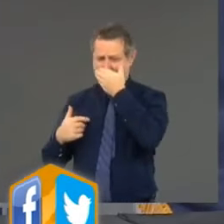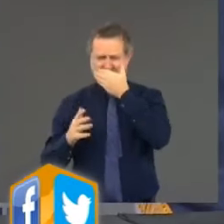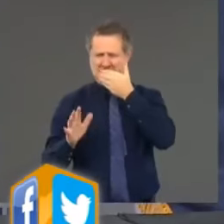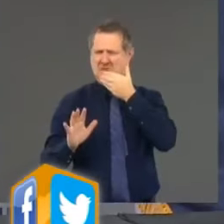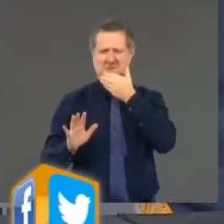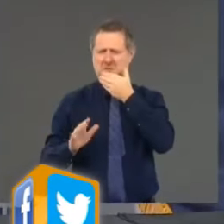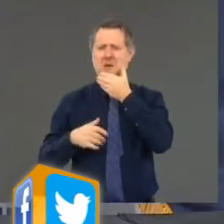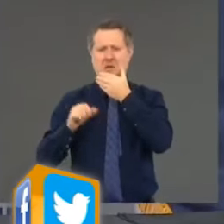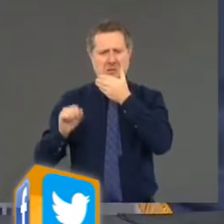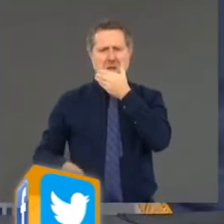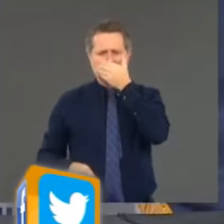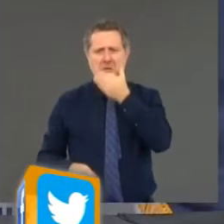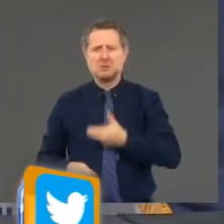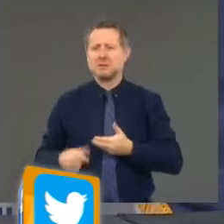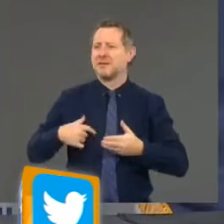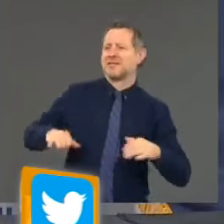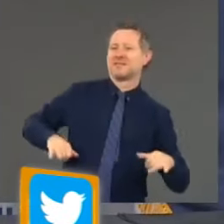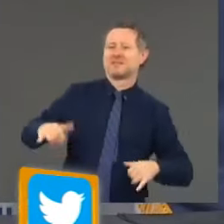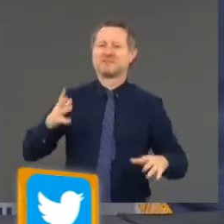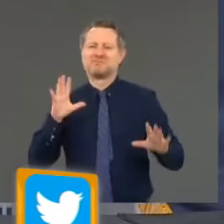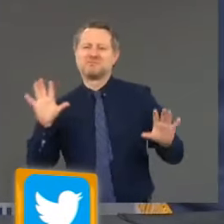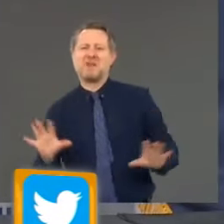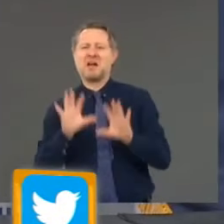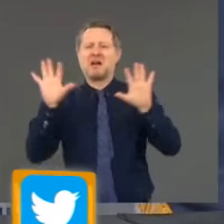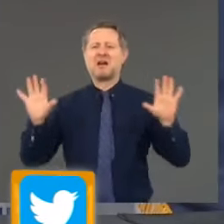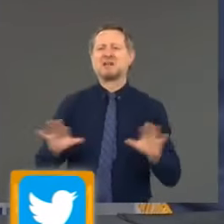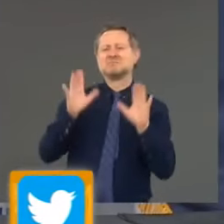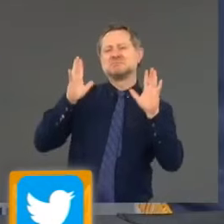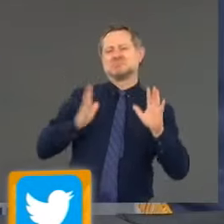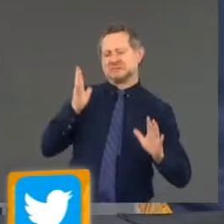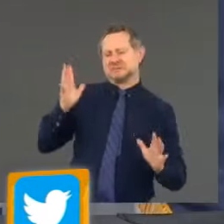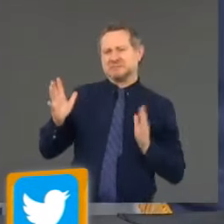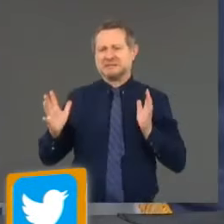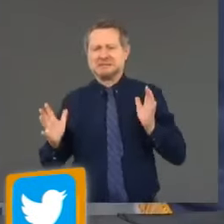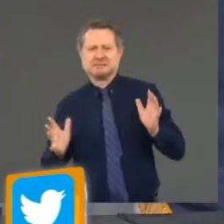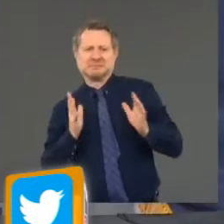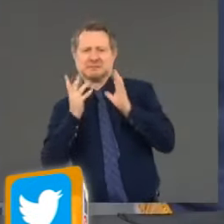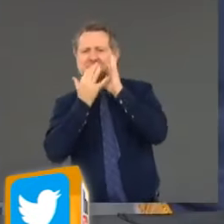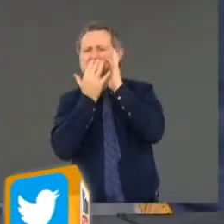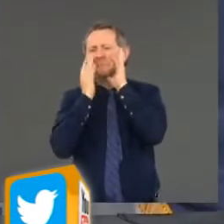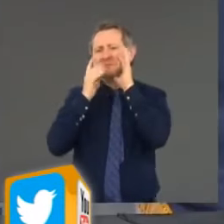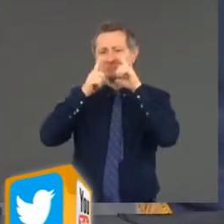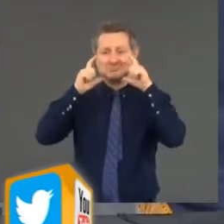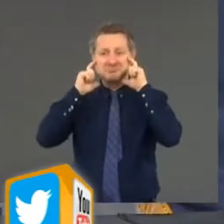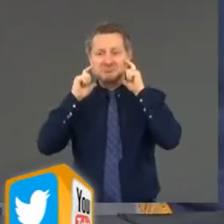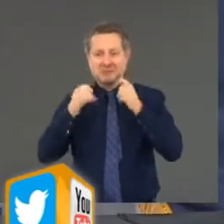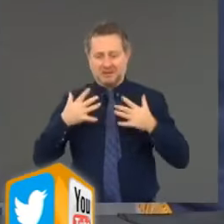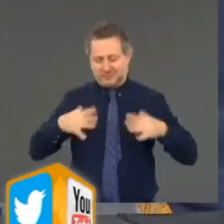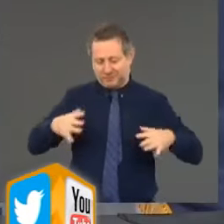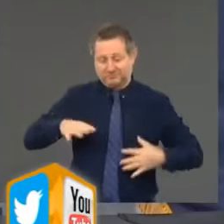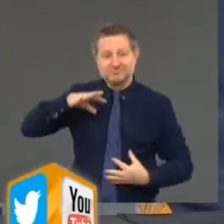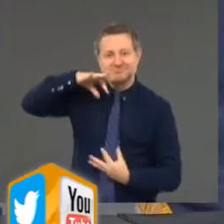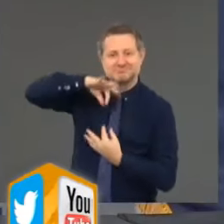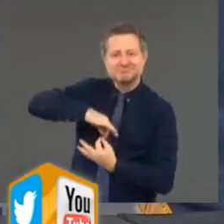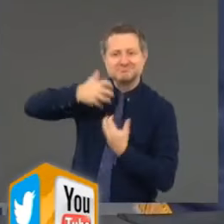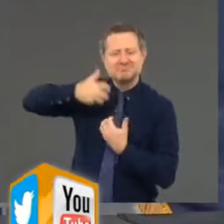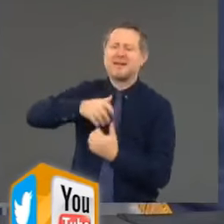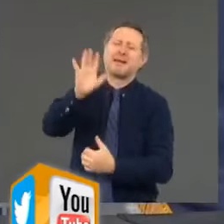blue today to match my blue suit. I didn't really do that. It's just the only one